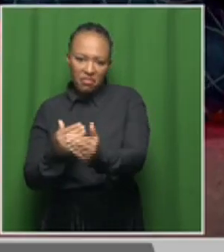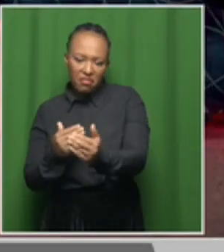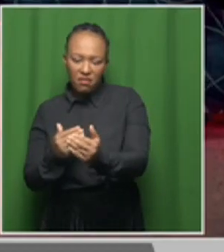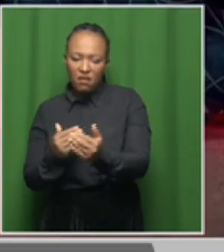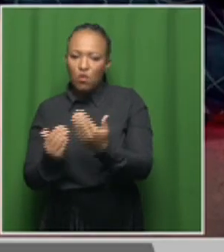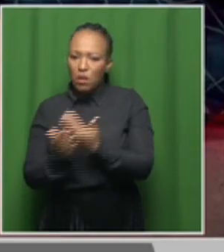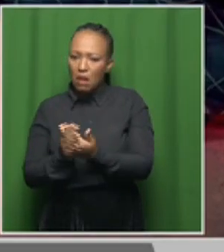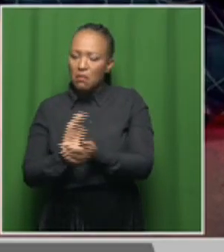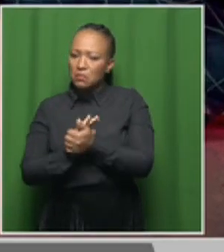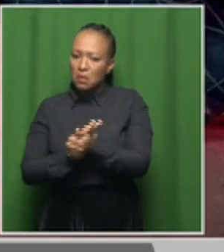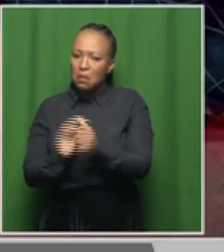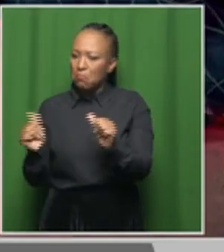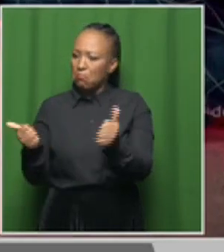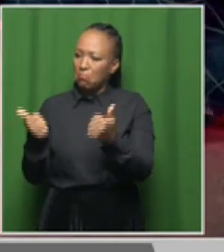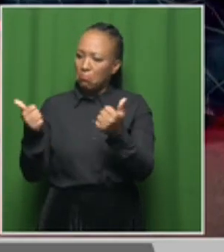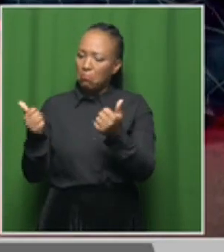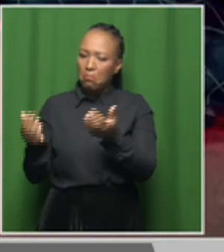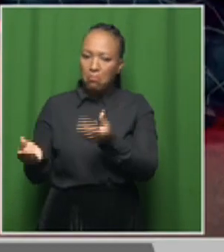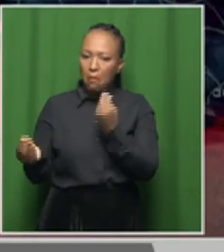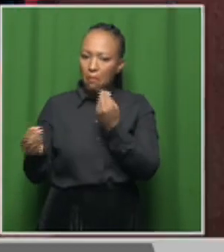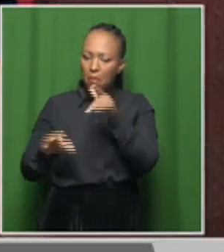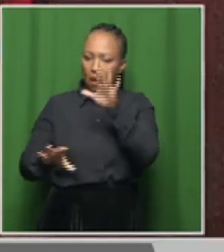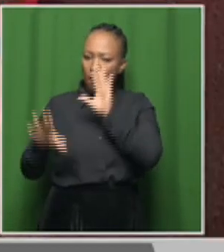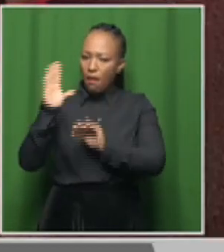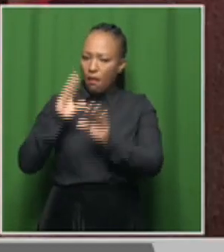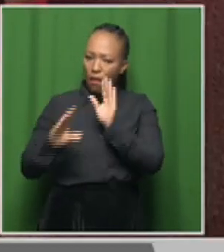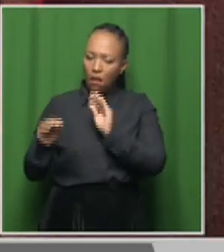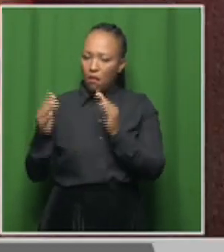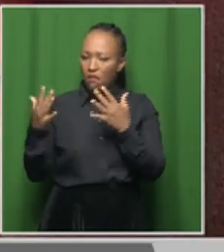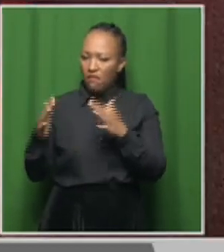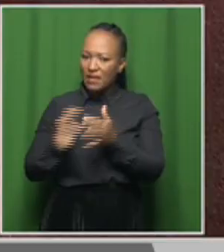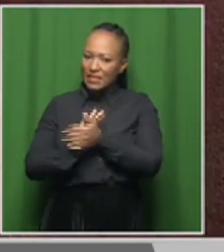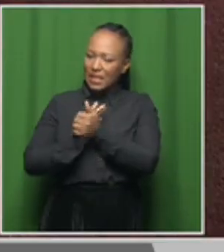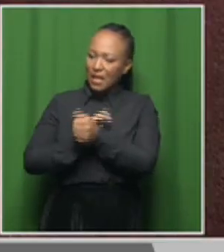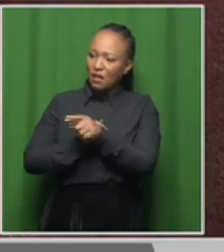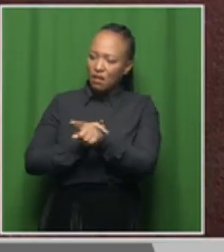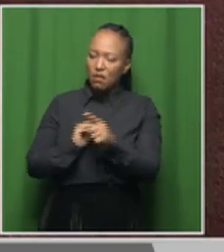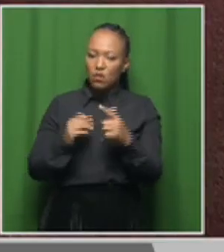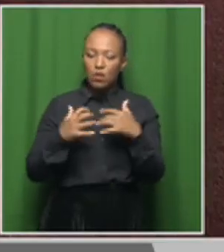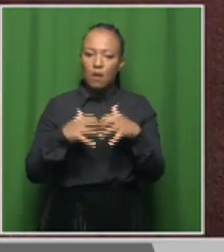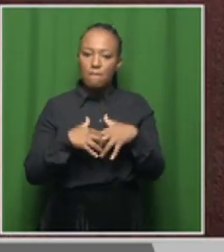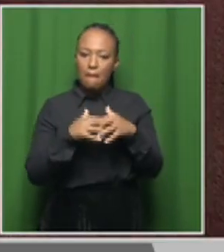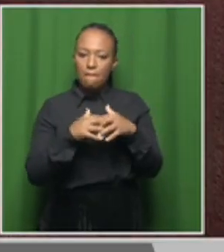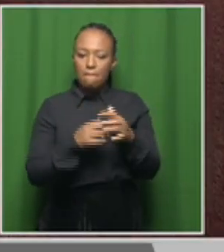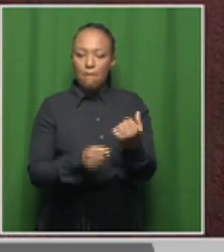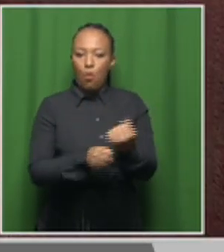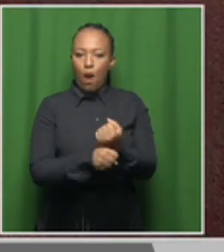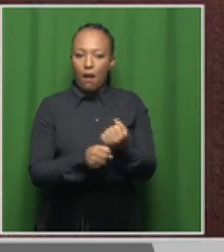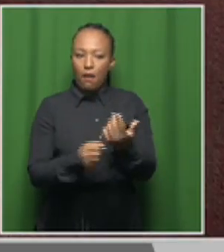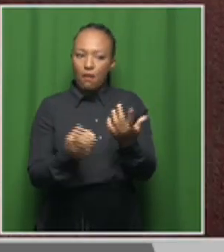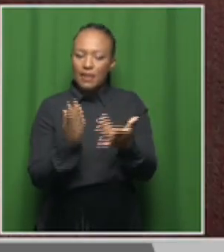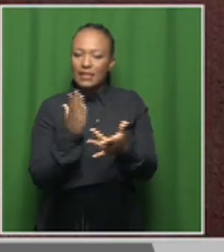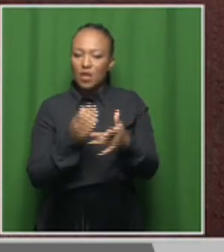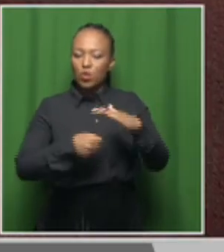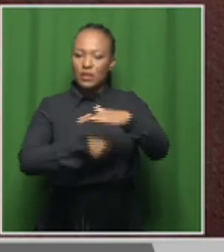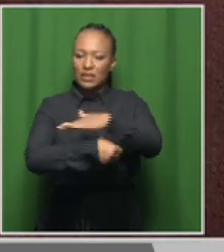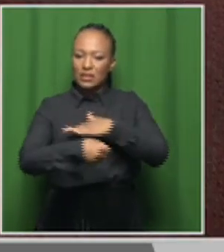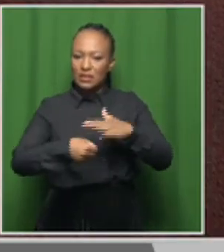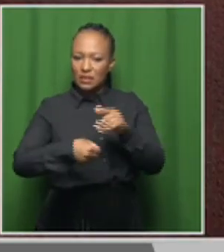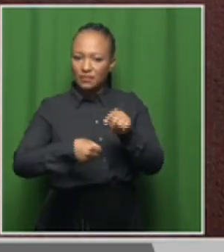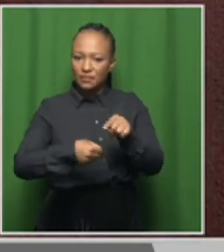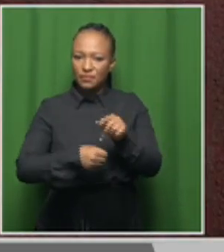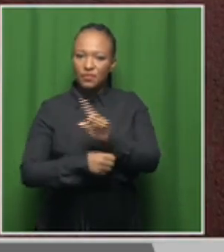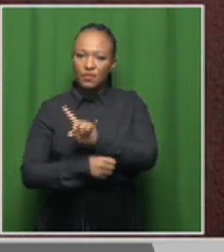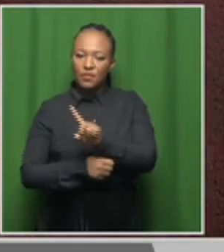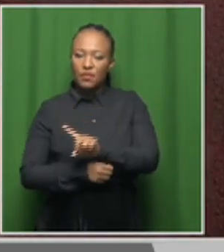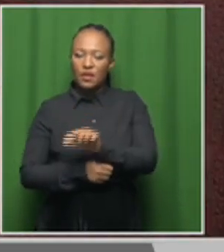upskill yourself, have all the knowledge that's necessary and the skills required to actually start your career within the tech space. And that's how Zaio